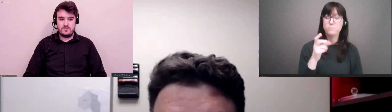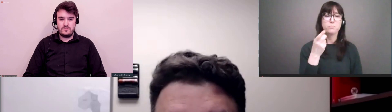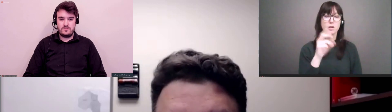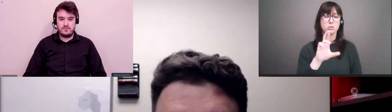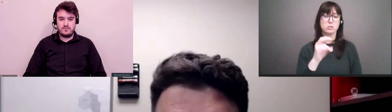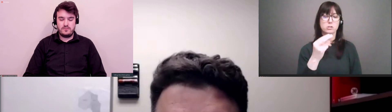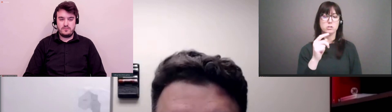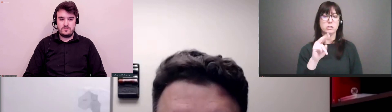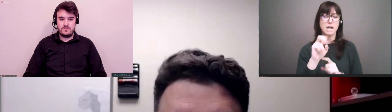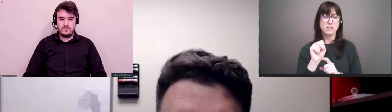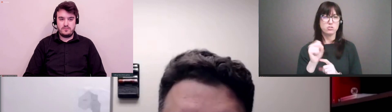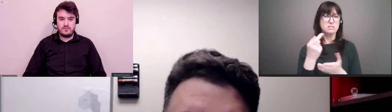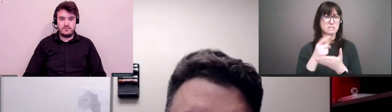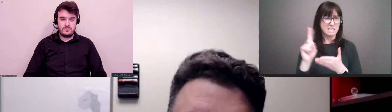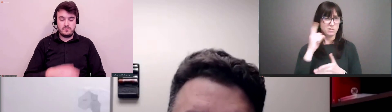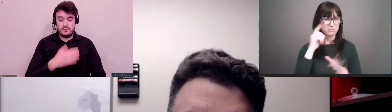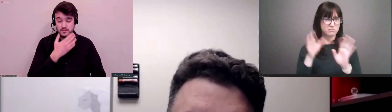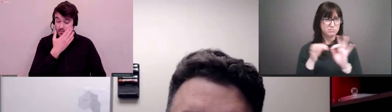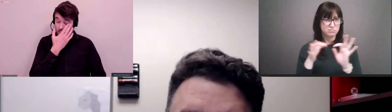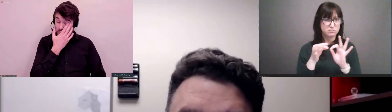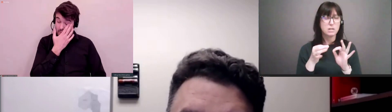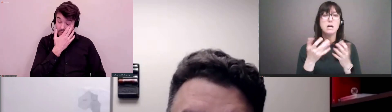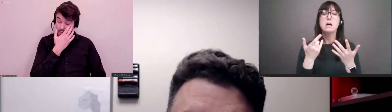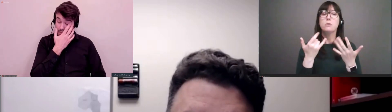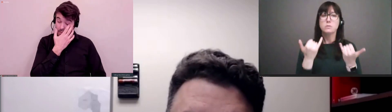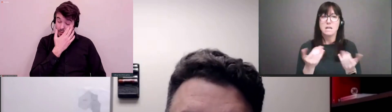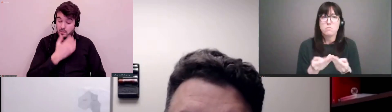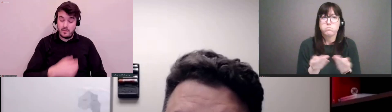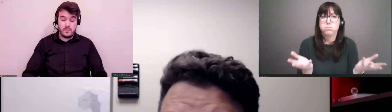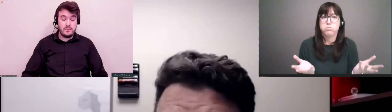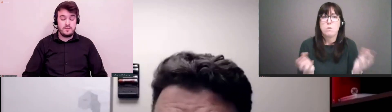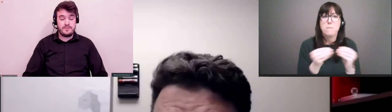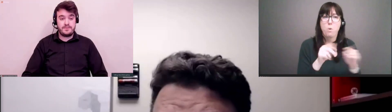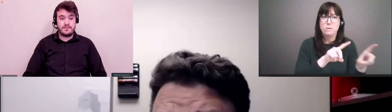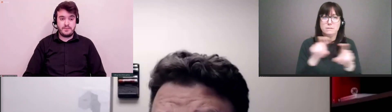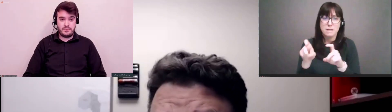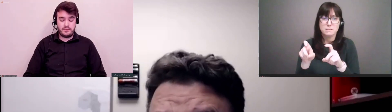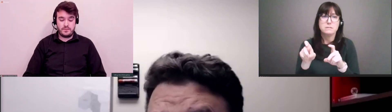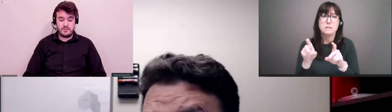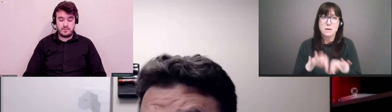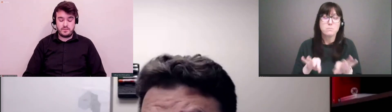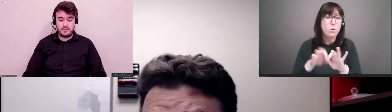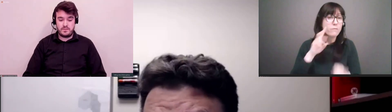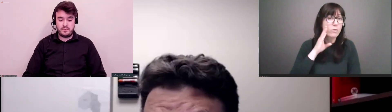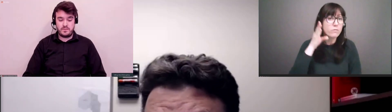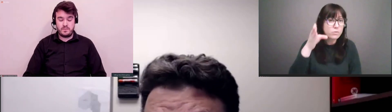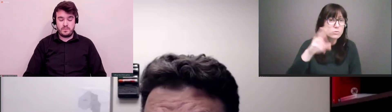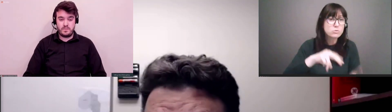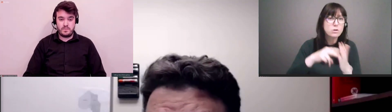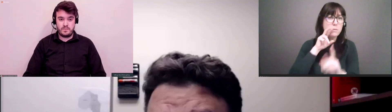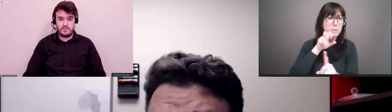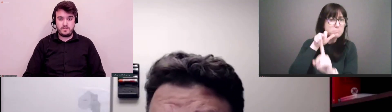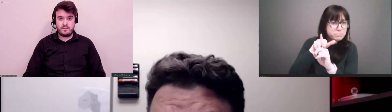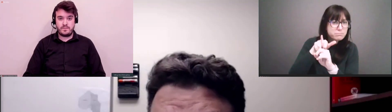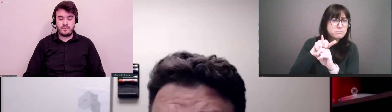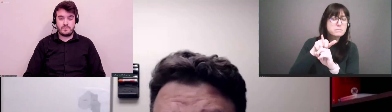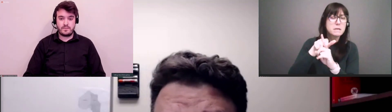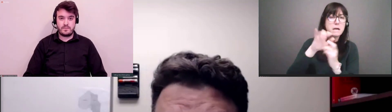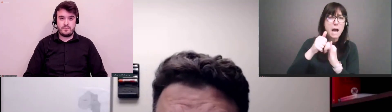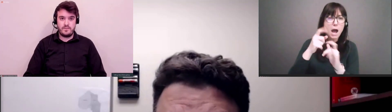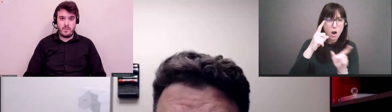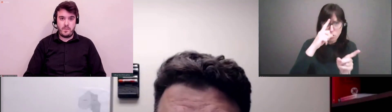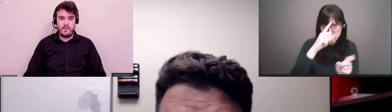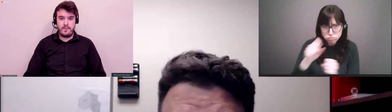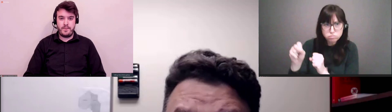week, continuing to expand access to testing is important into the future to enable more targeted strategies and the eventual